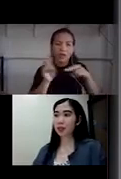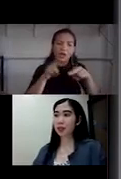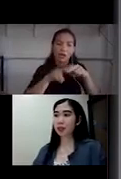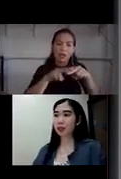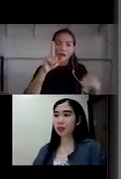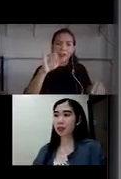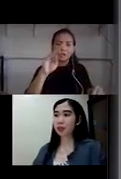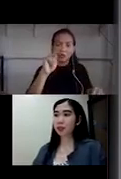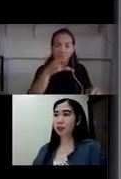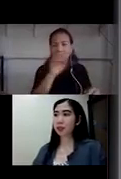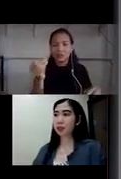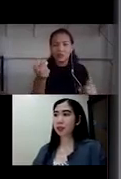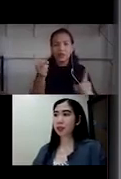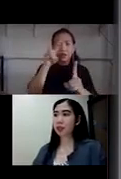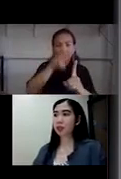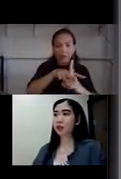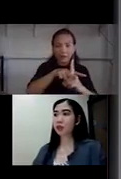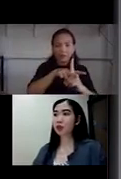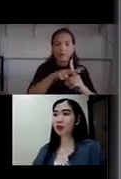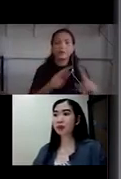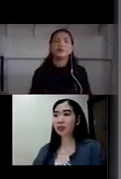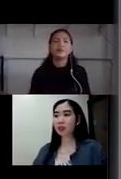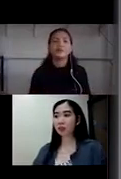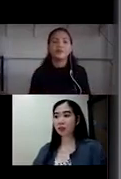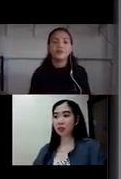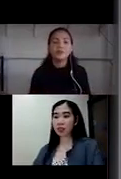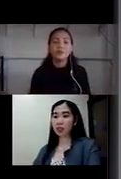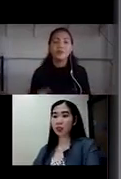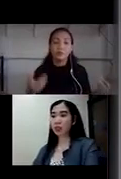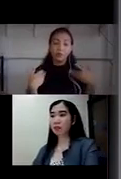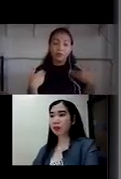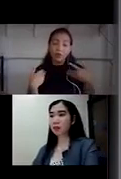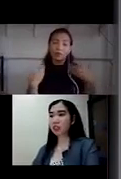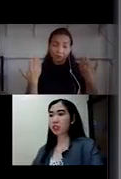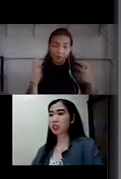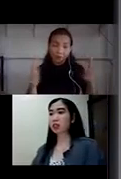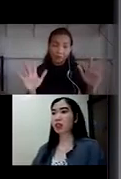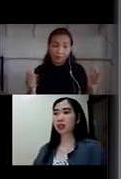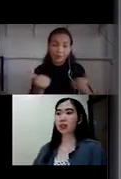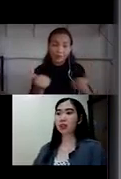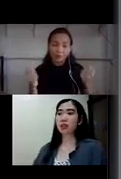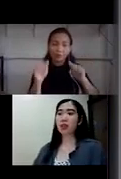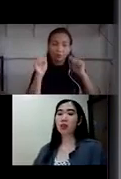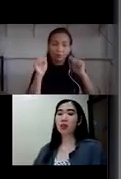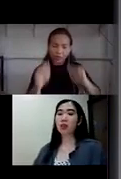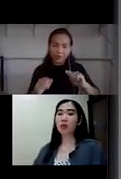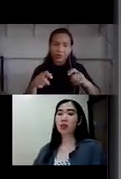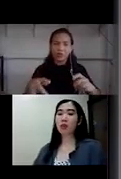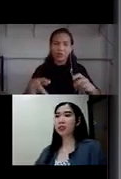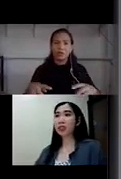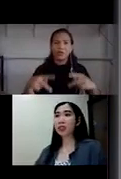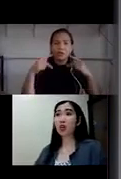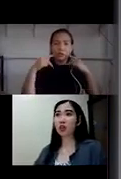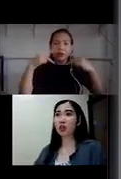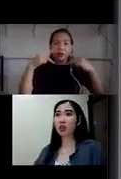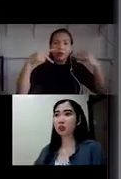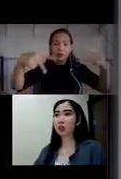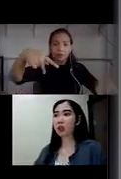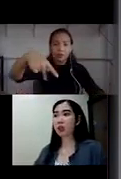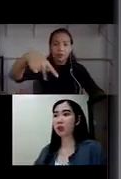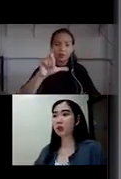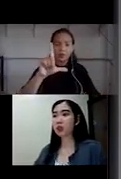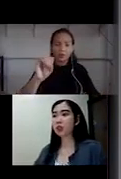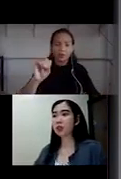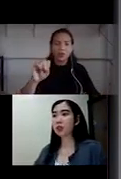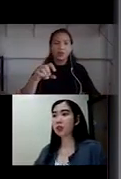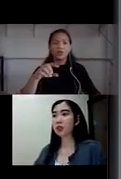apply. Yan. If you have this already, you can publish na the docs to the